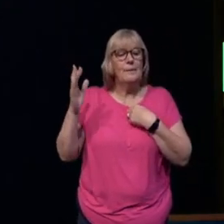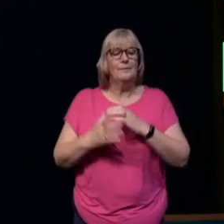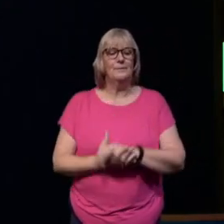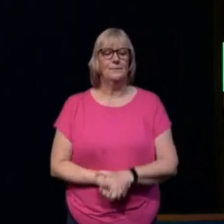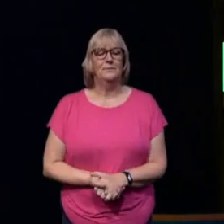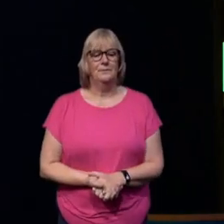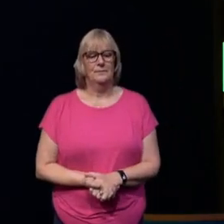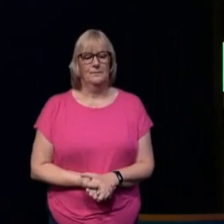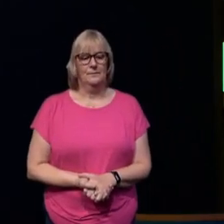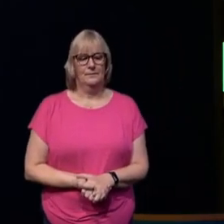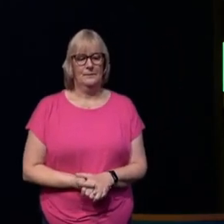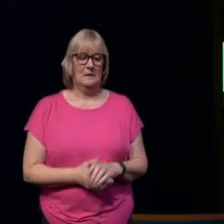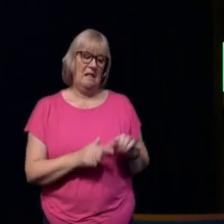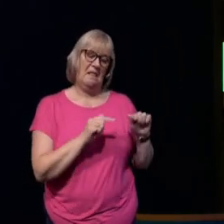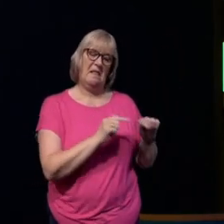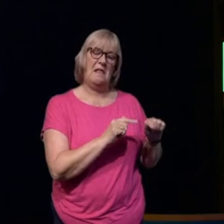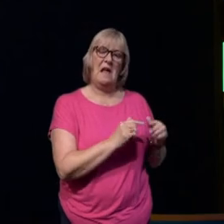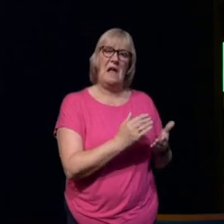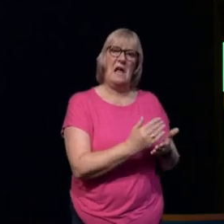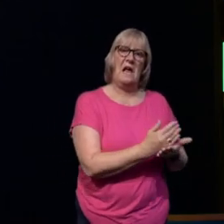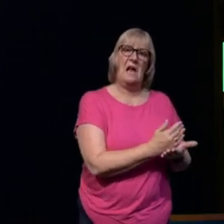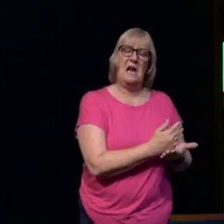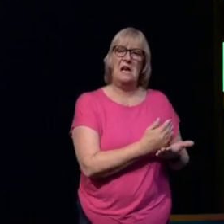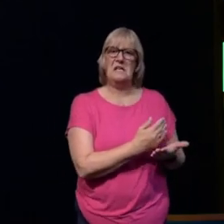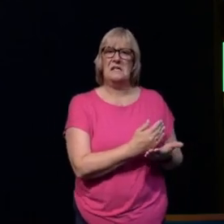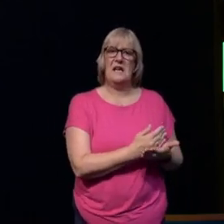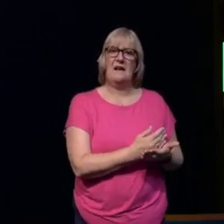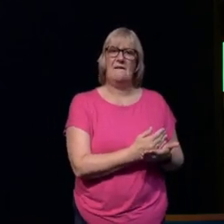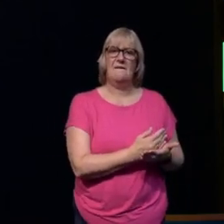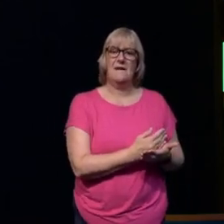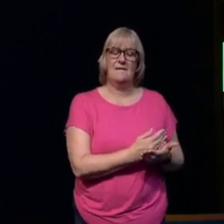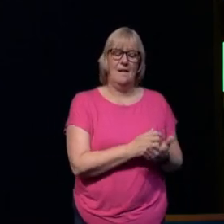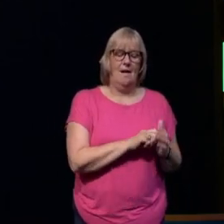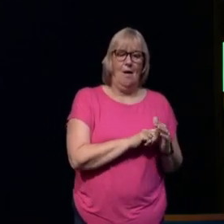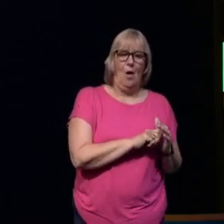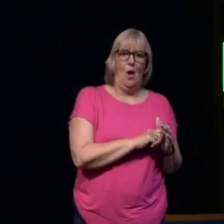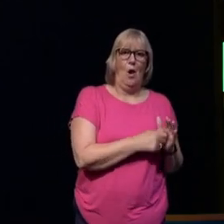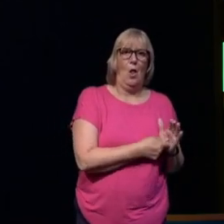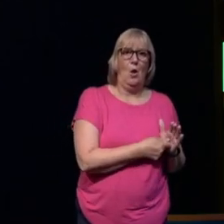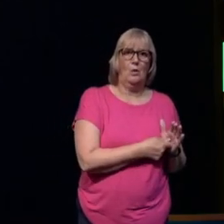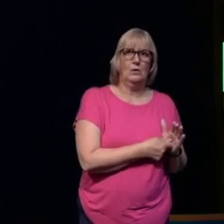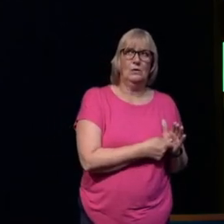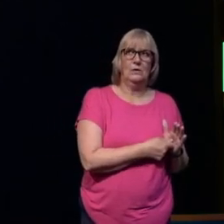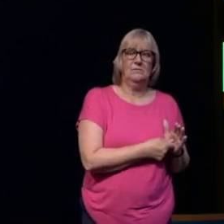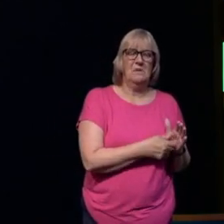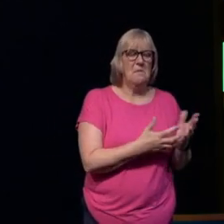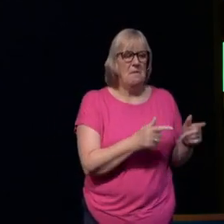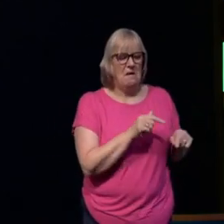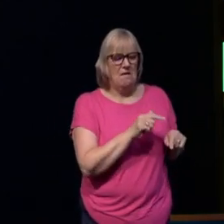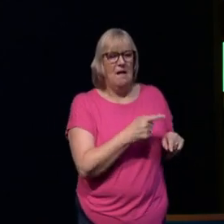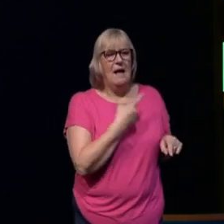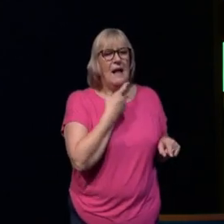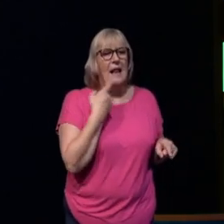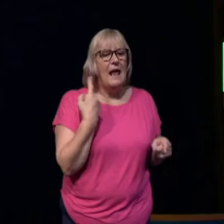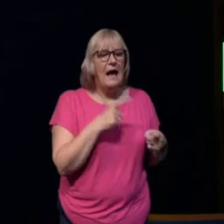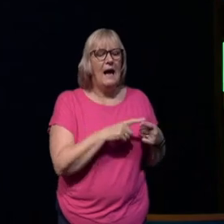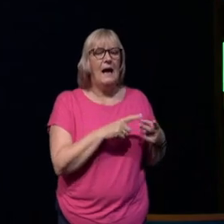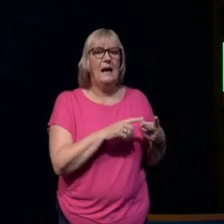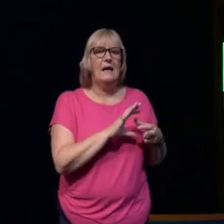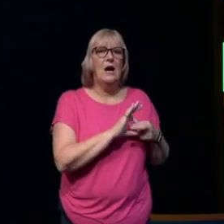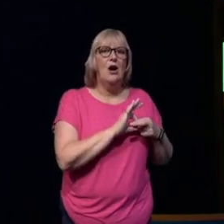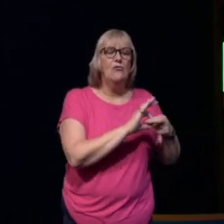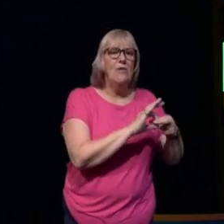you, it's safely under lock and key. What besetting sin? Some lie, some relationship, I don't know what it is, some